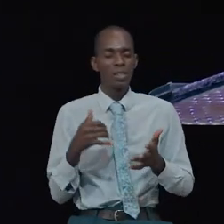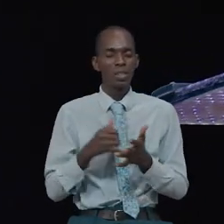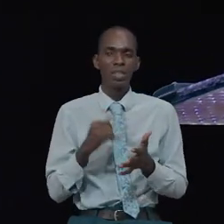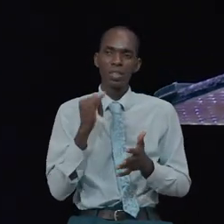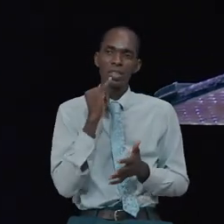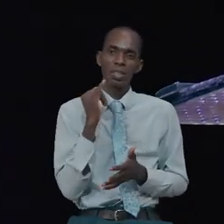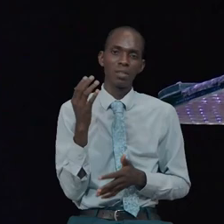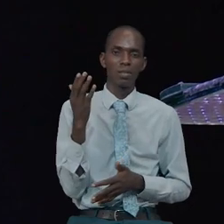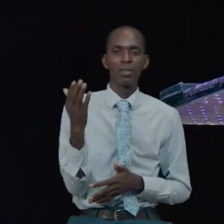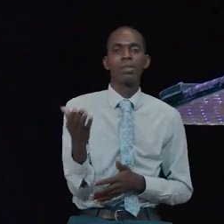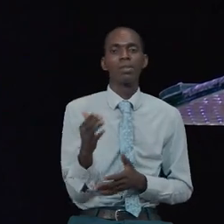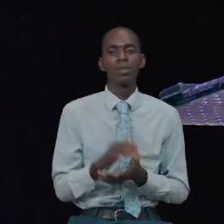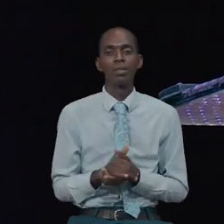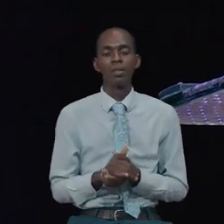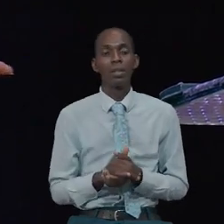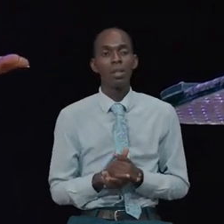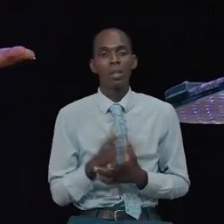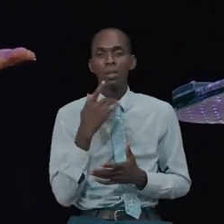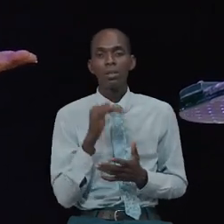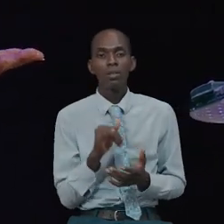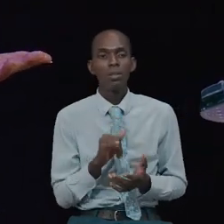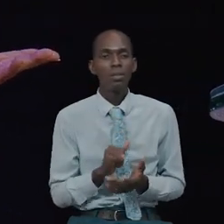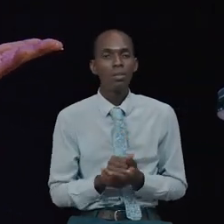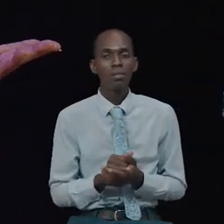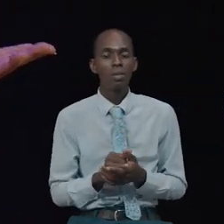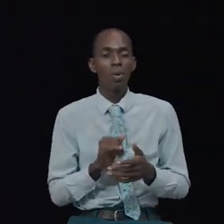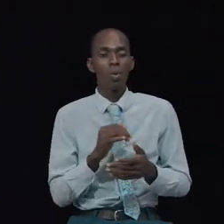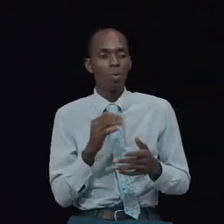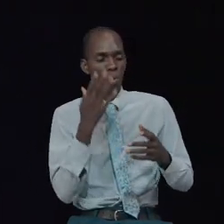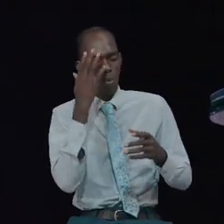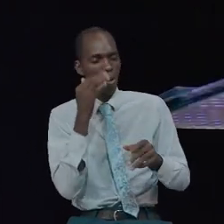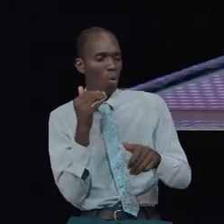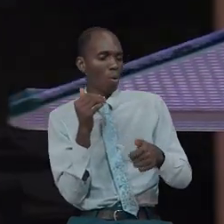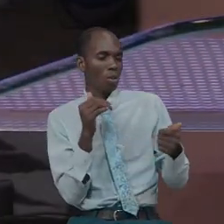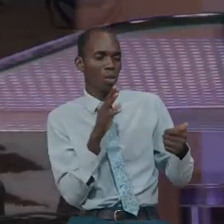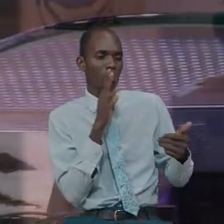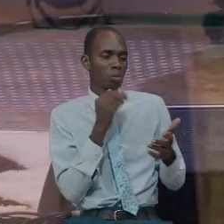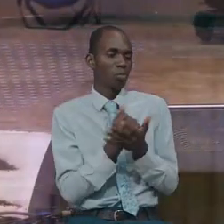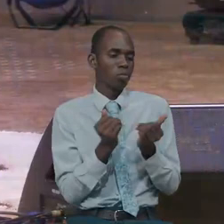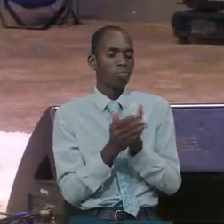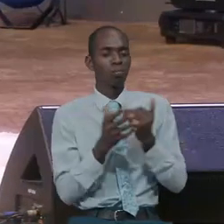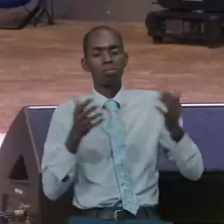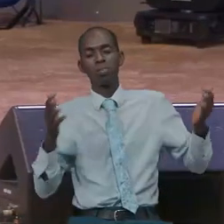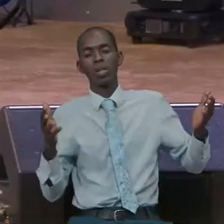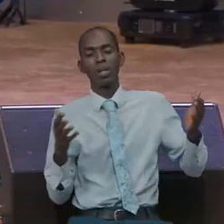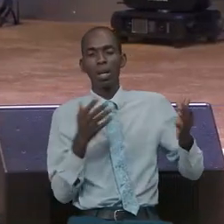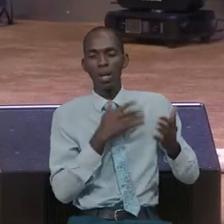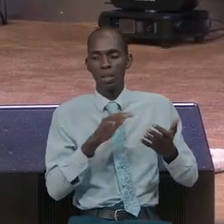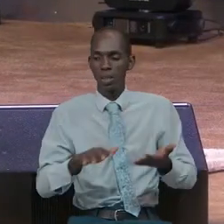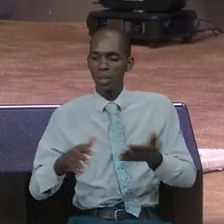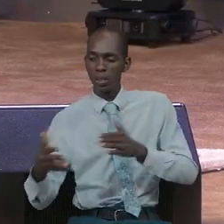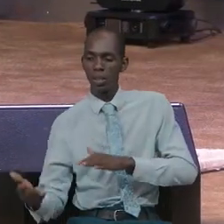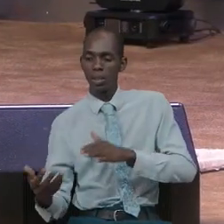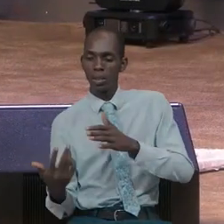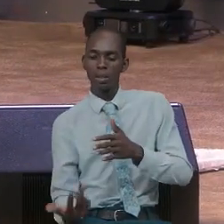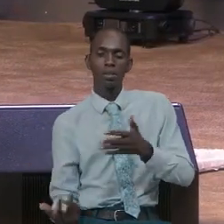he died, they said yes, while the others, they crucified, had not died, and he was buried, and he rose again